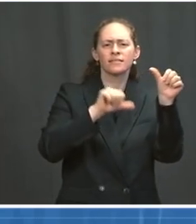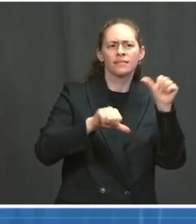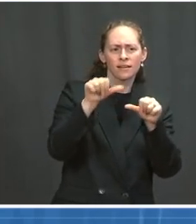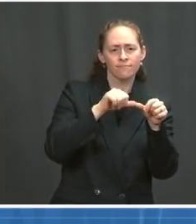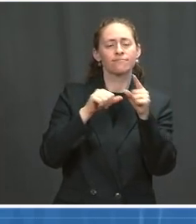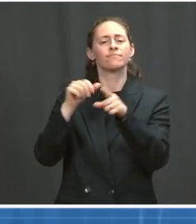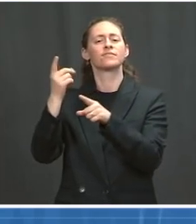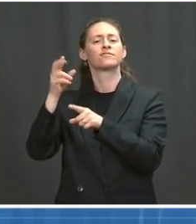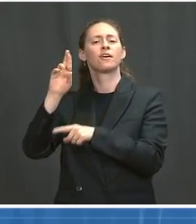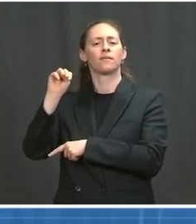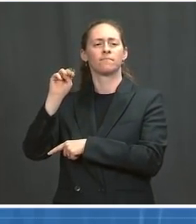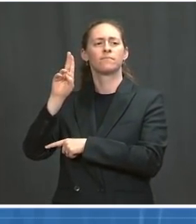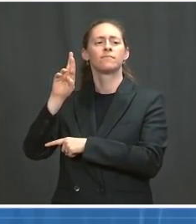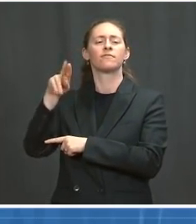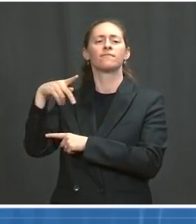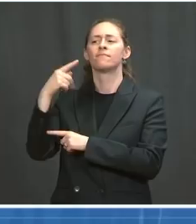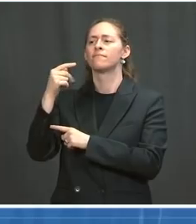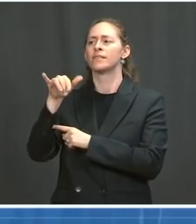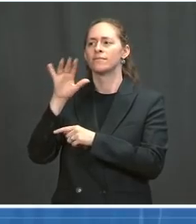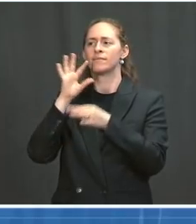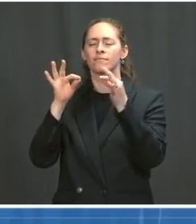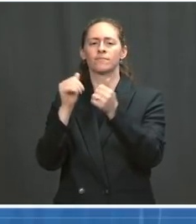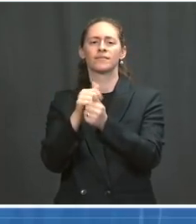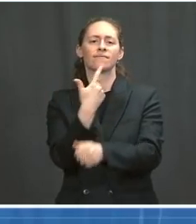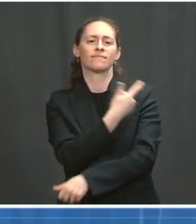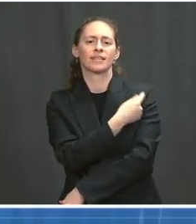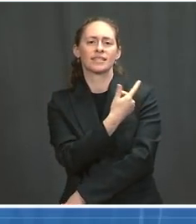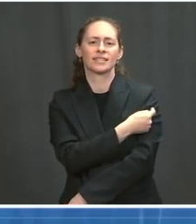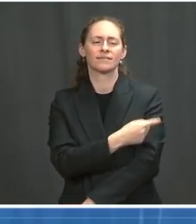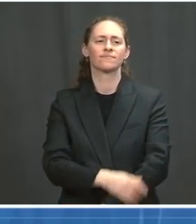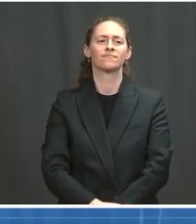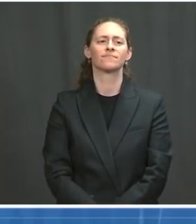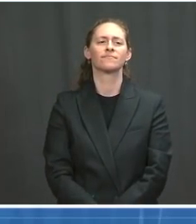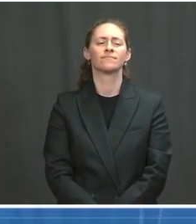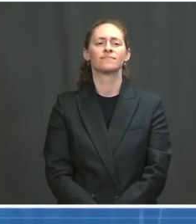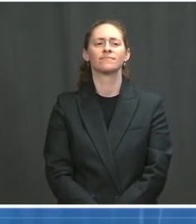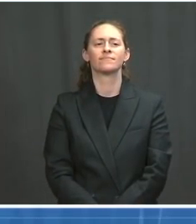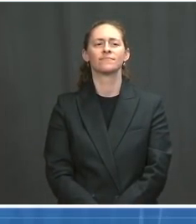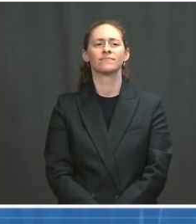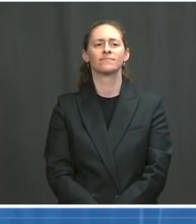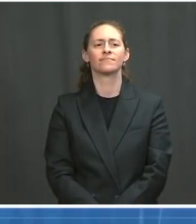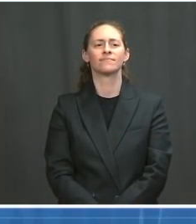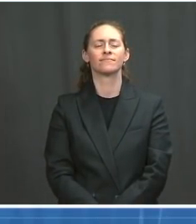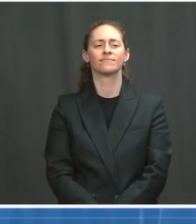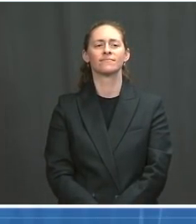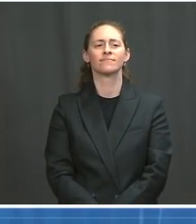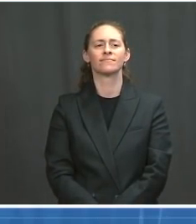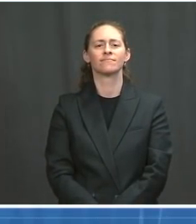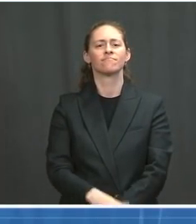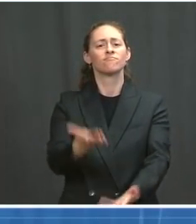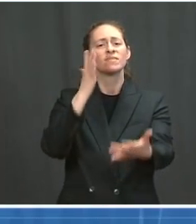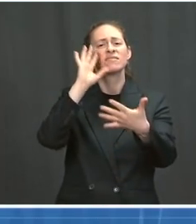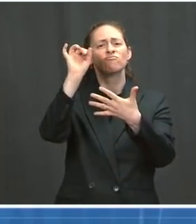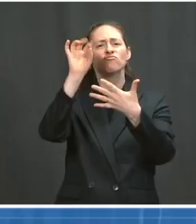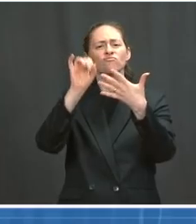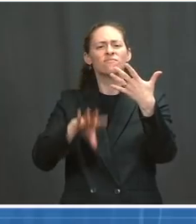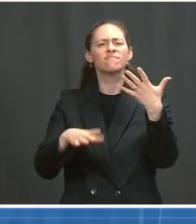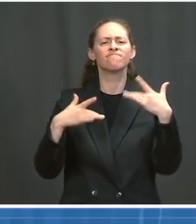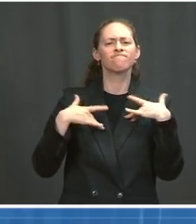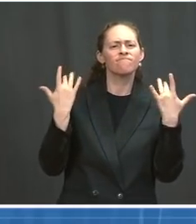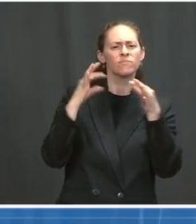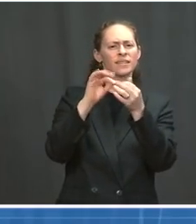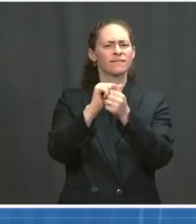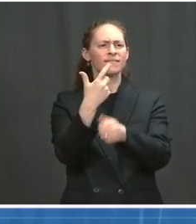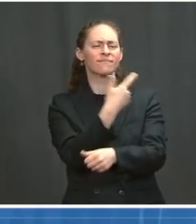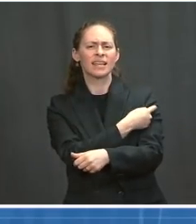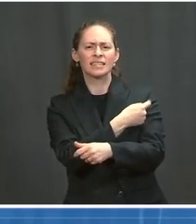First, I want to provide an update on the progress we are making on vaccinations and our all-out efforts in the next phase of getting